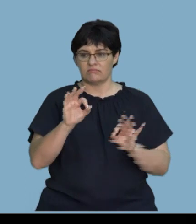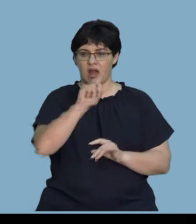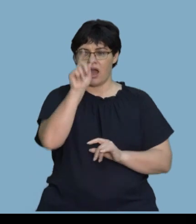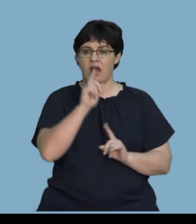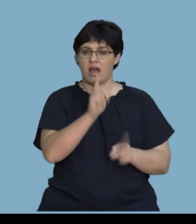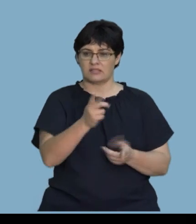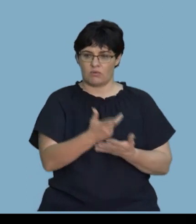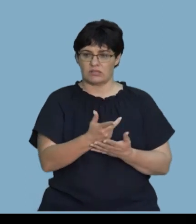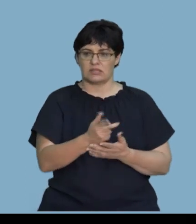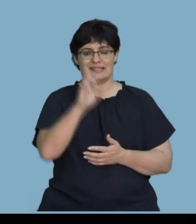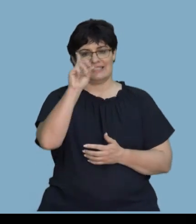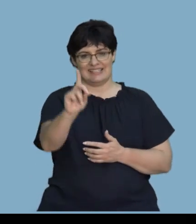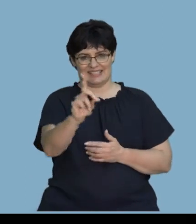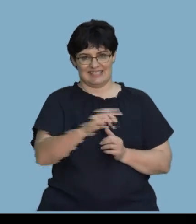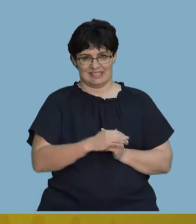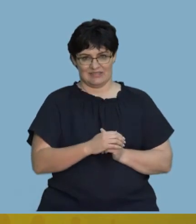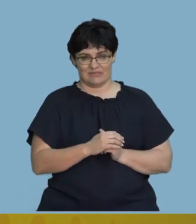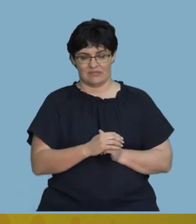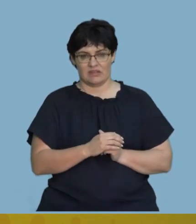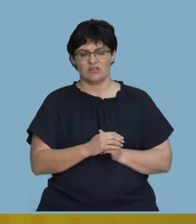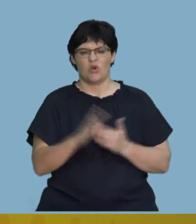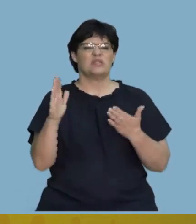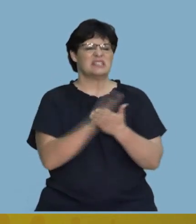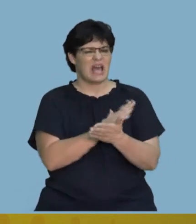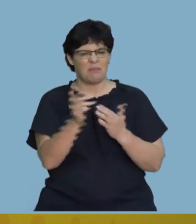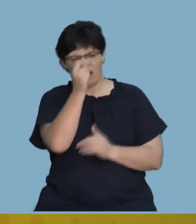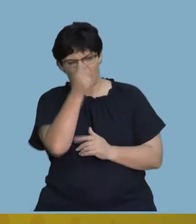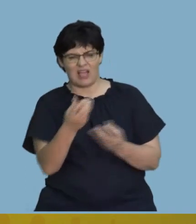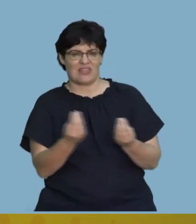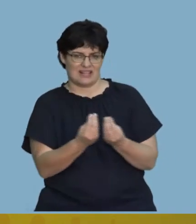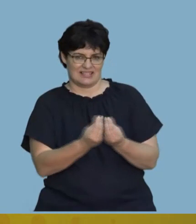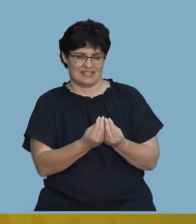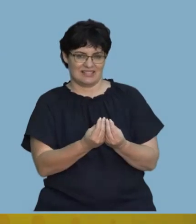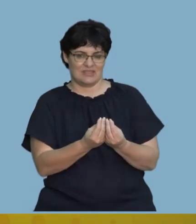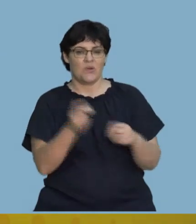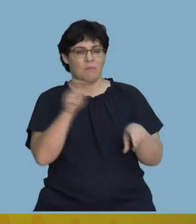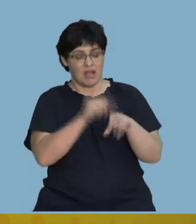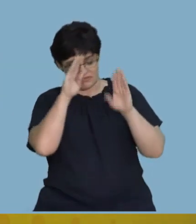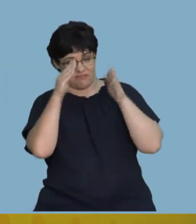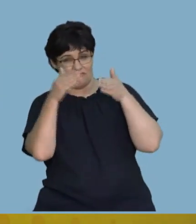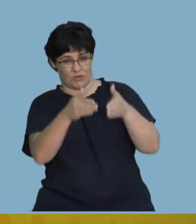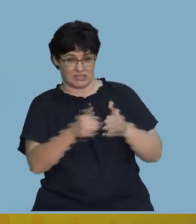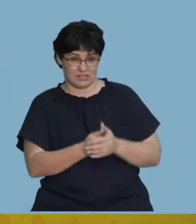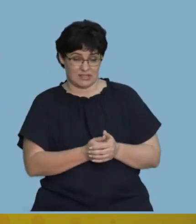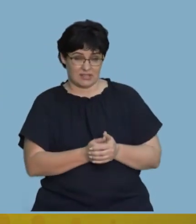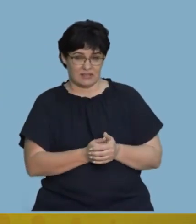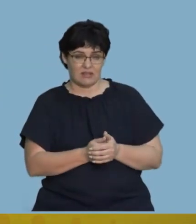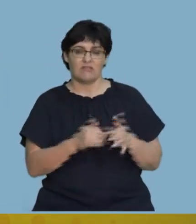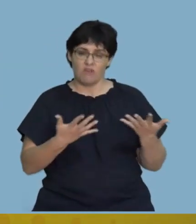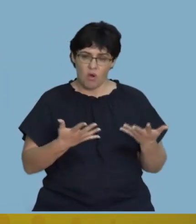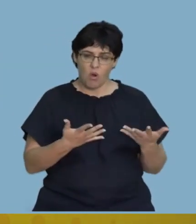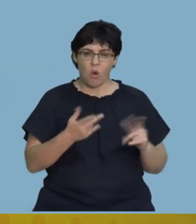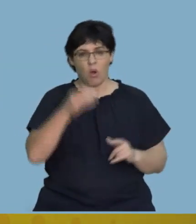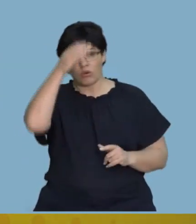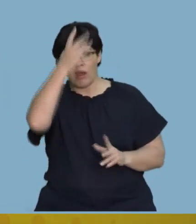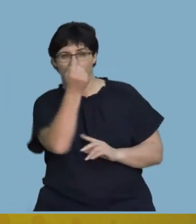is D for that reason. So these are some of the legal things that you need to pay careful attention to in terms of